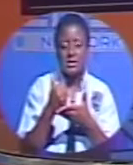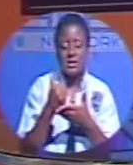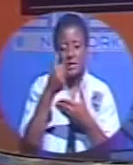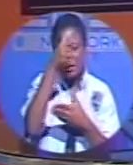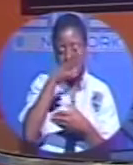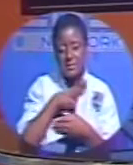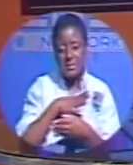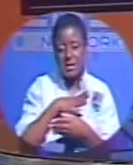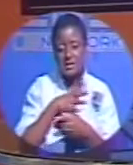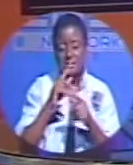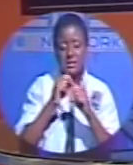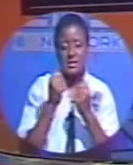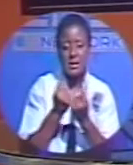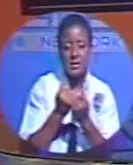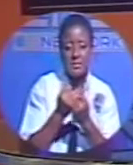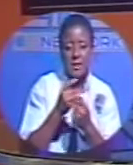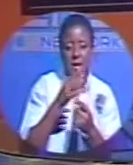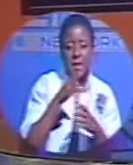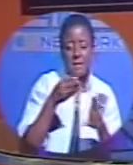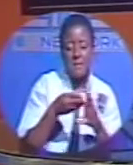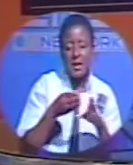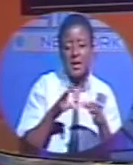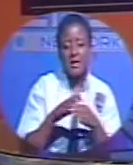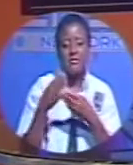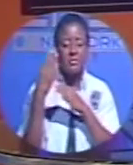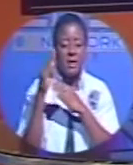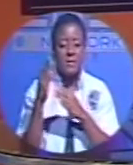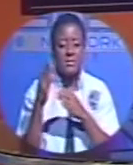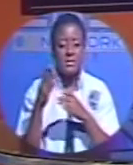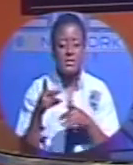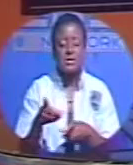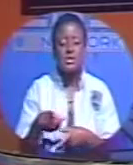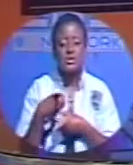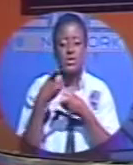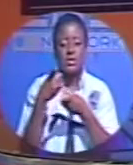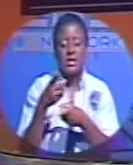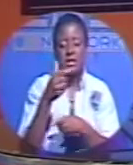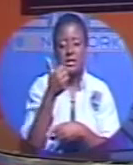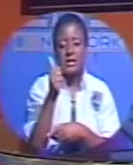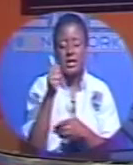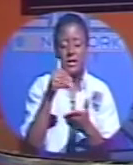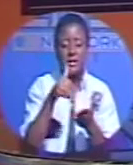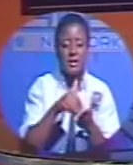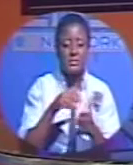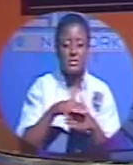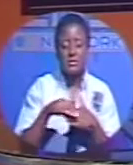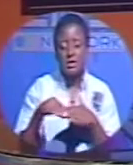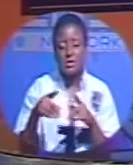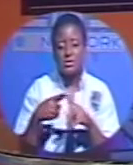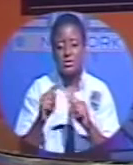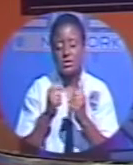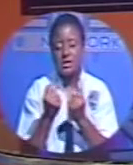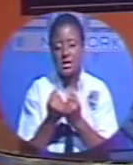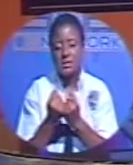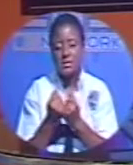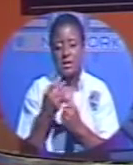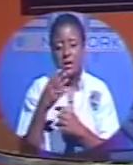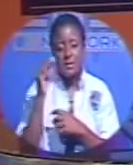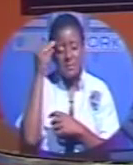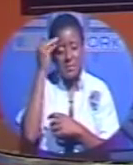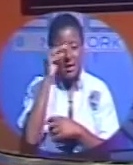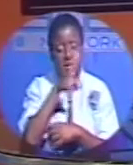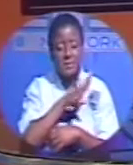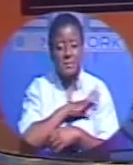The Bank of the Bahamas donated 10 grand to the team. And according to marketing manager Michael Baisden, they're hoping for a big payoff at the finish